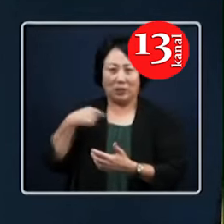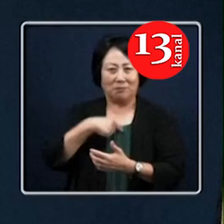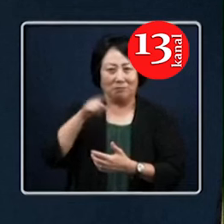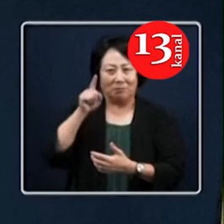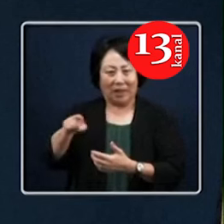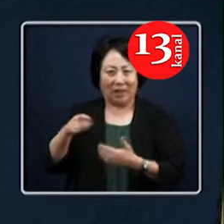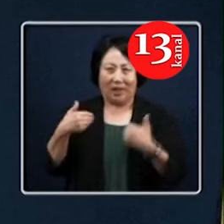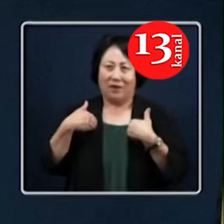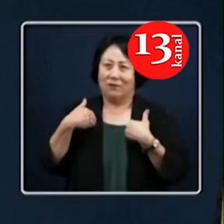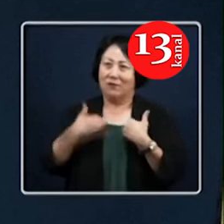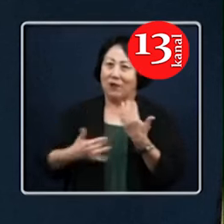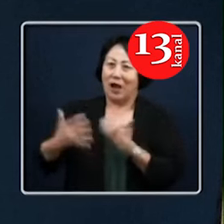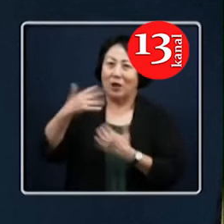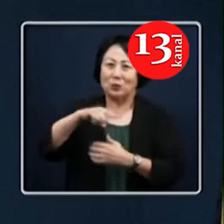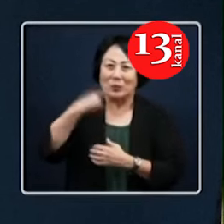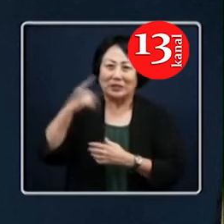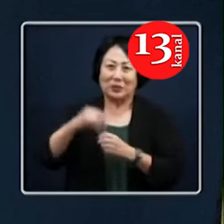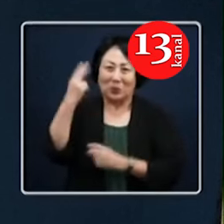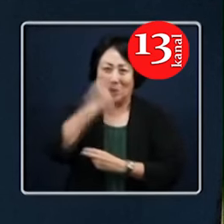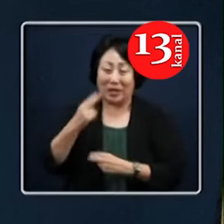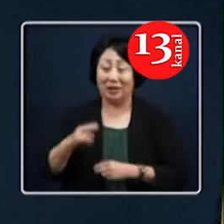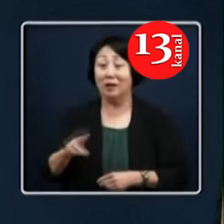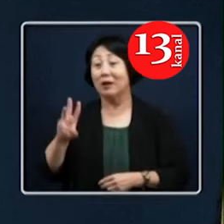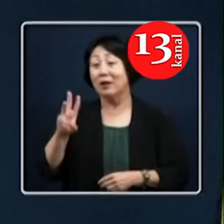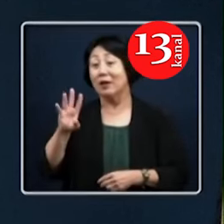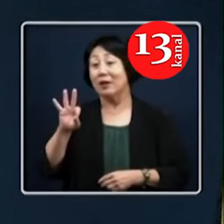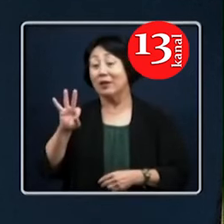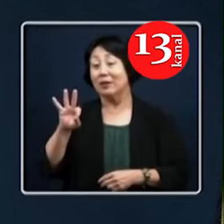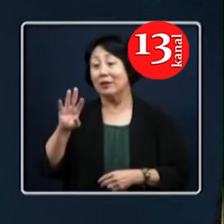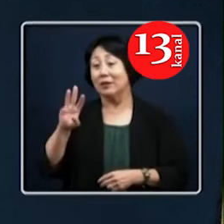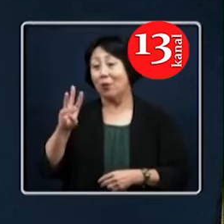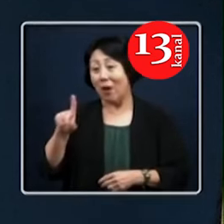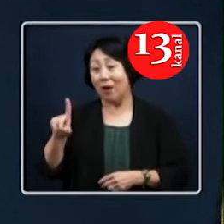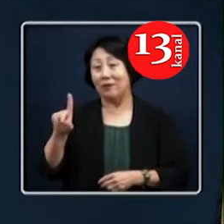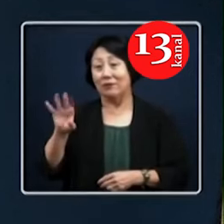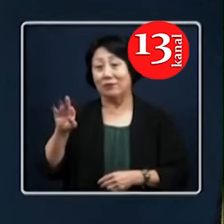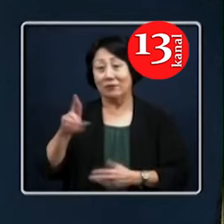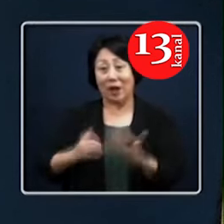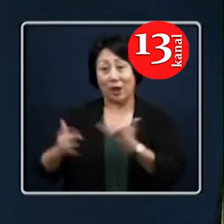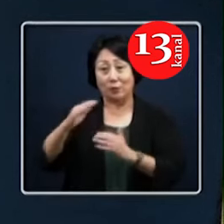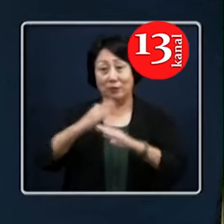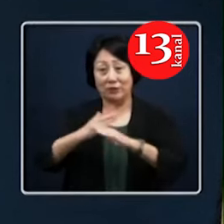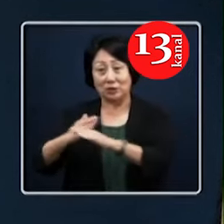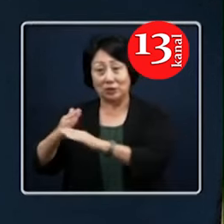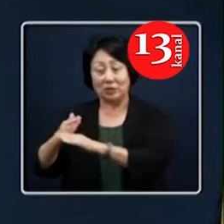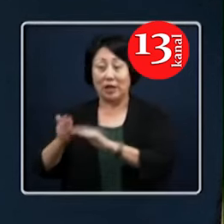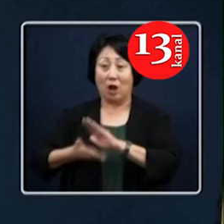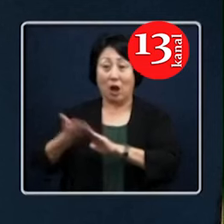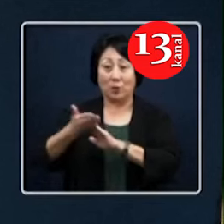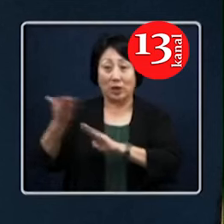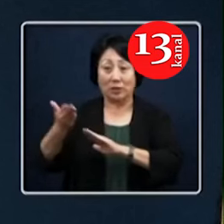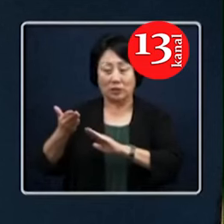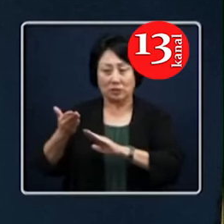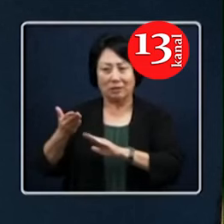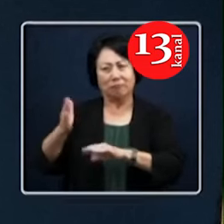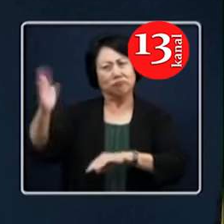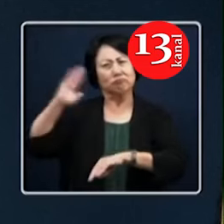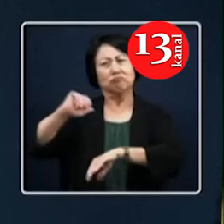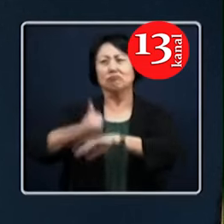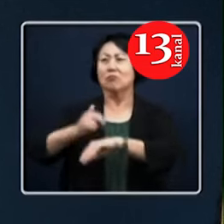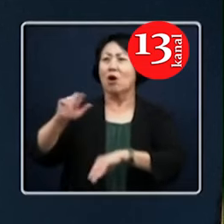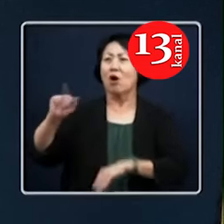Hawaii. The wildfire prevention, preparedness, and operational measures in place that day